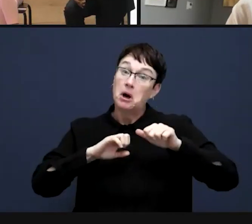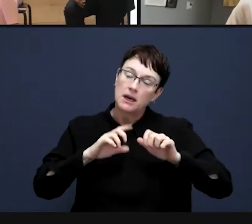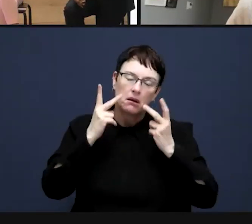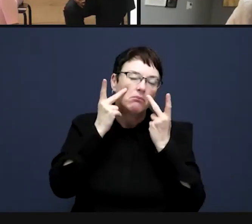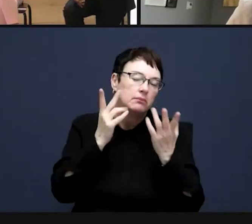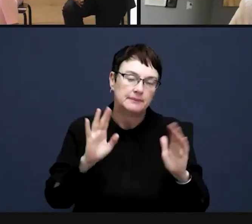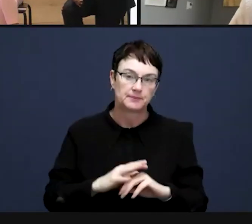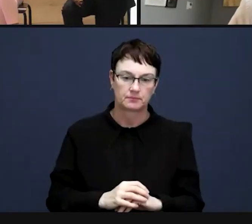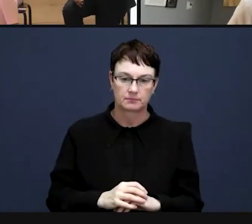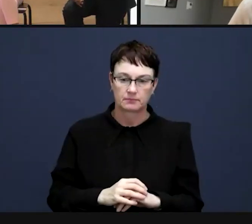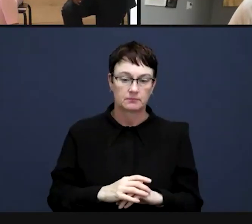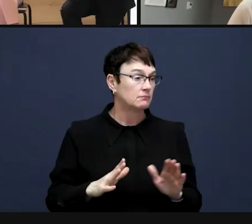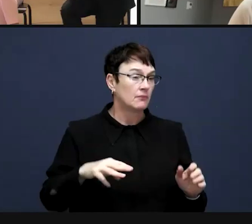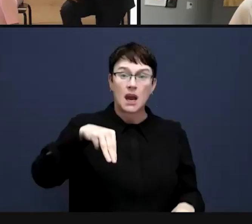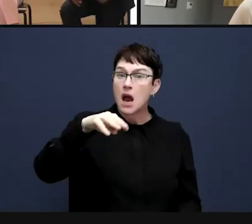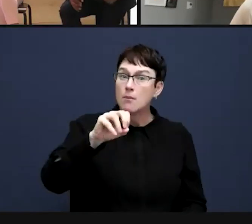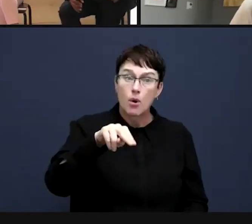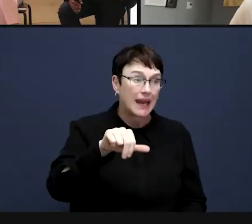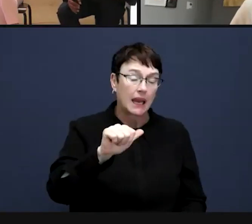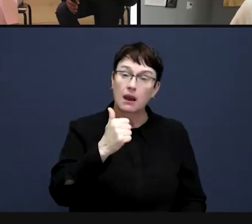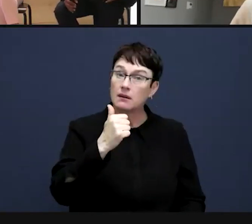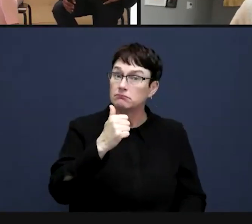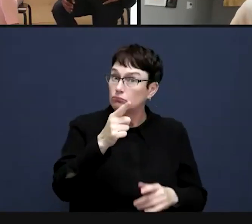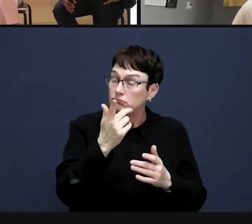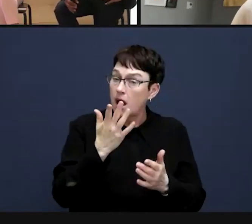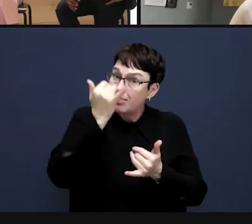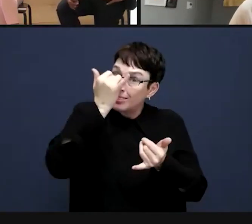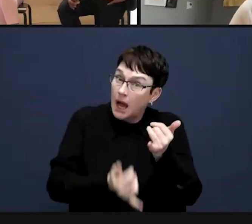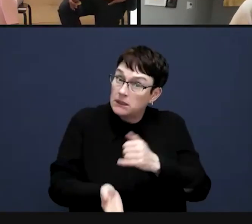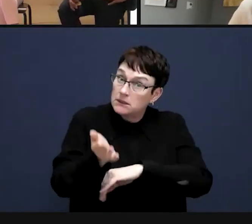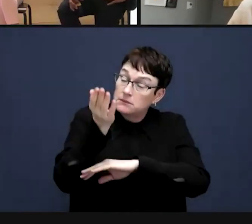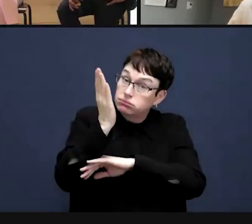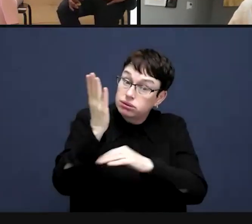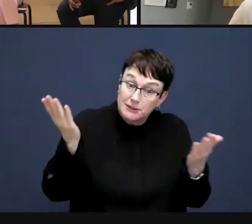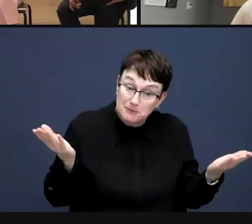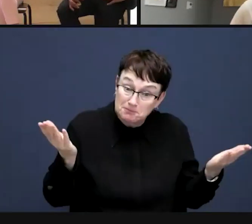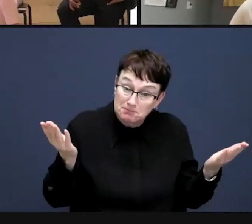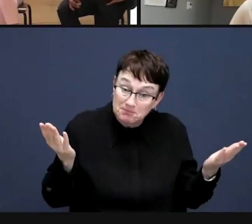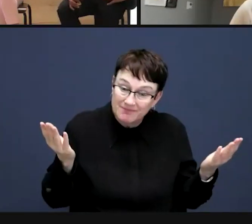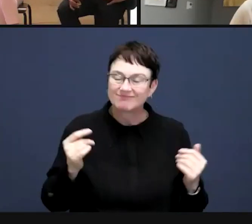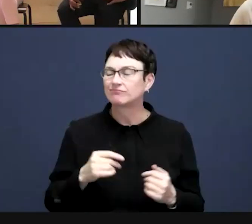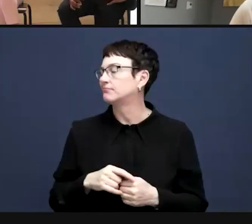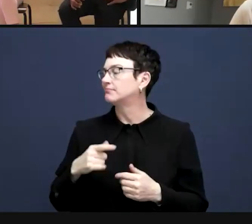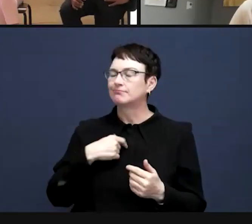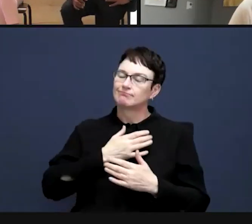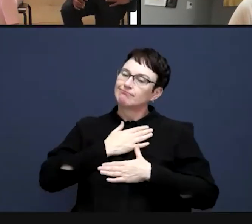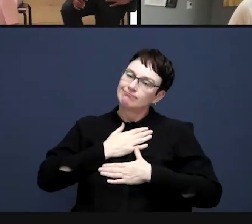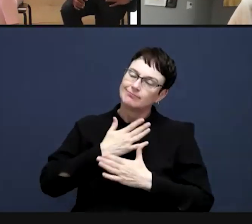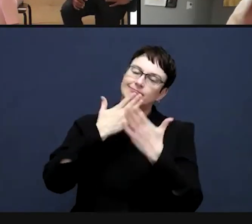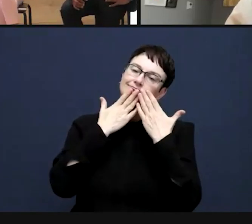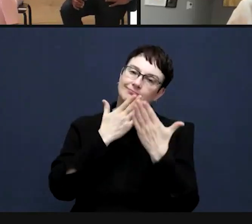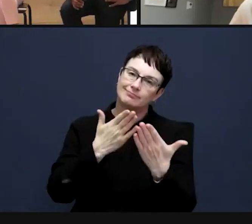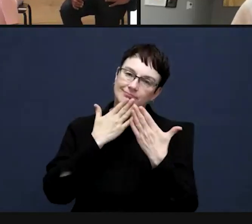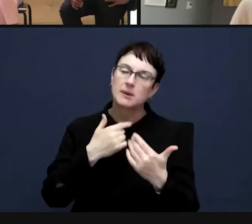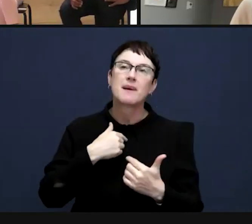clever last words, Monica, that you want to share with the world? No, just to thank you. It's a pleasure and honor to be here with you. Good luck. I'll